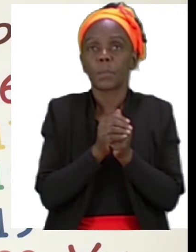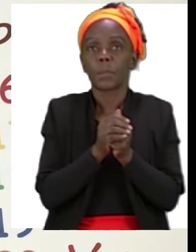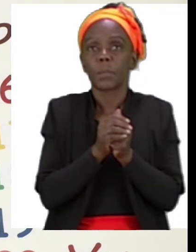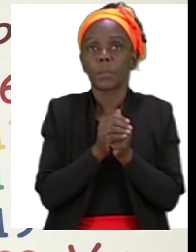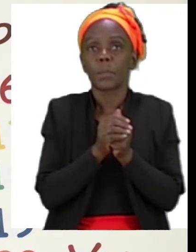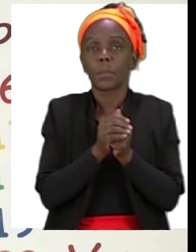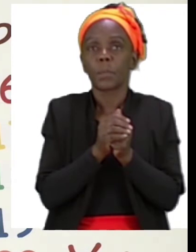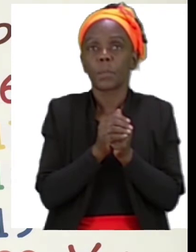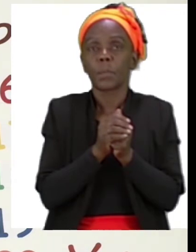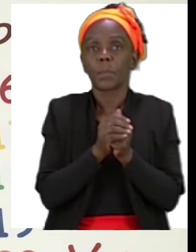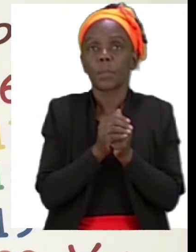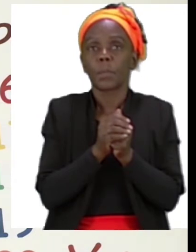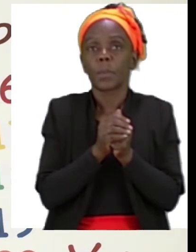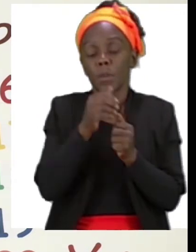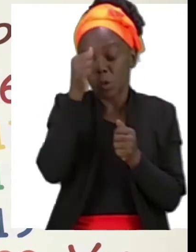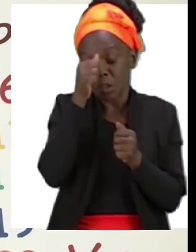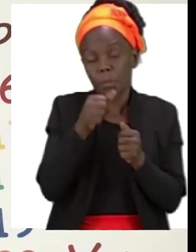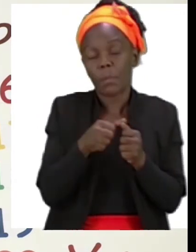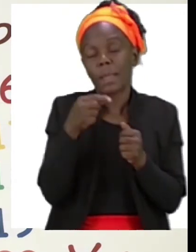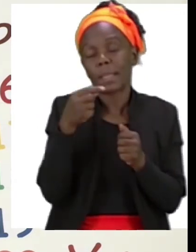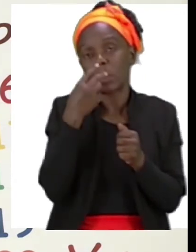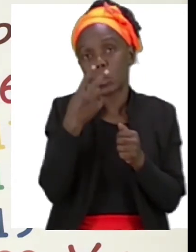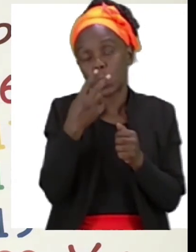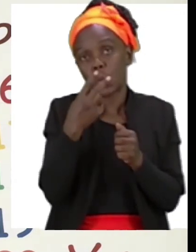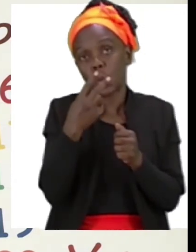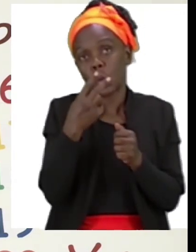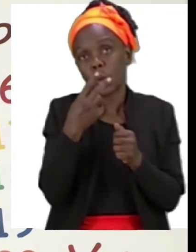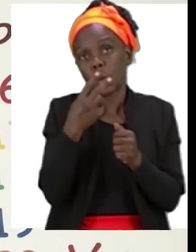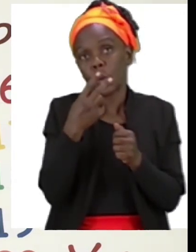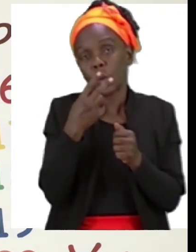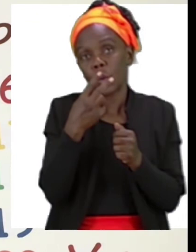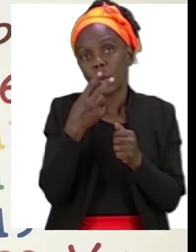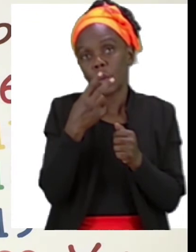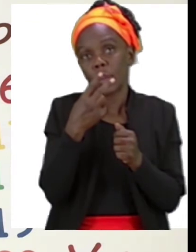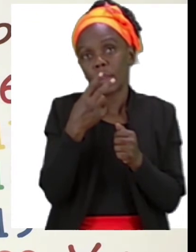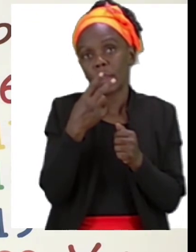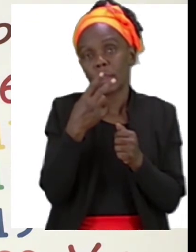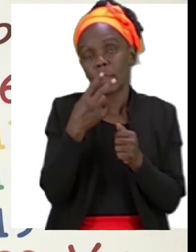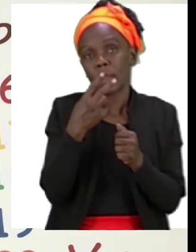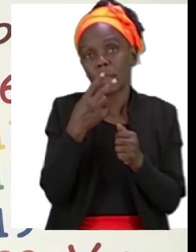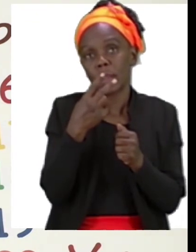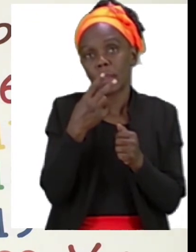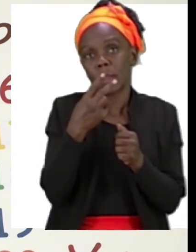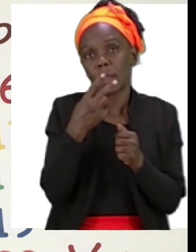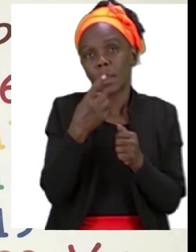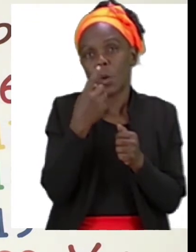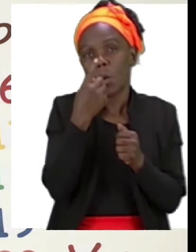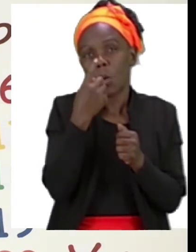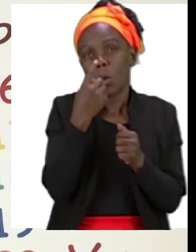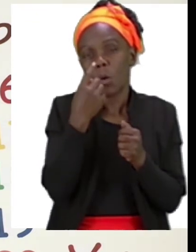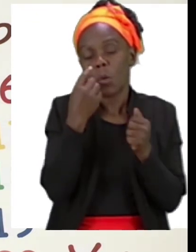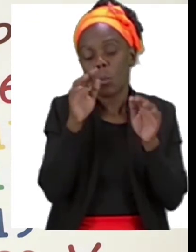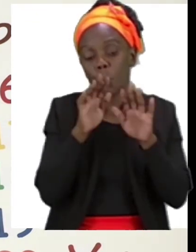them correctly to our pronoun. So take your time, remember the pronoun so you can match it to the possessive